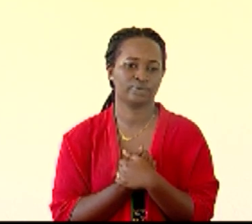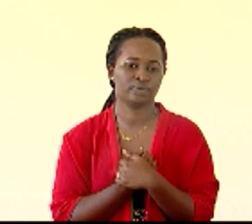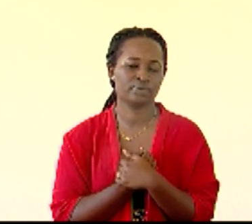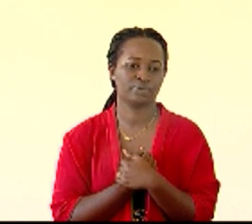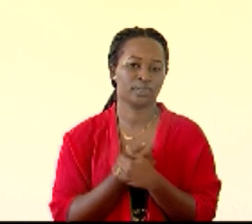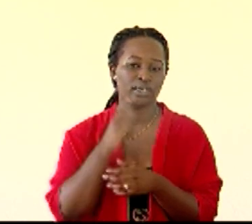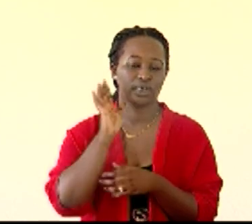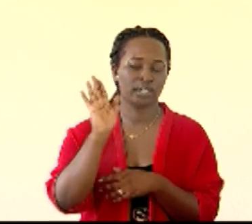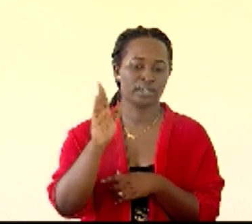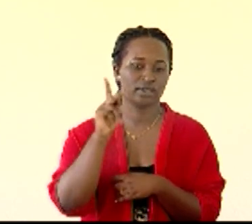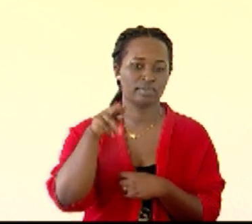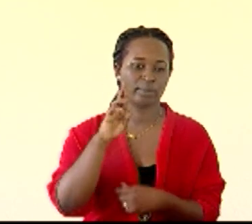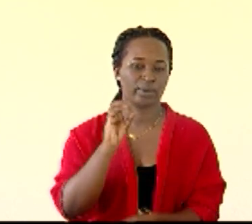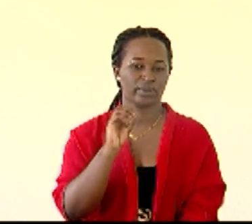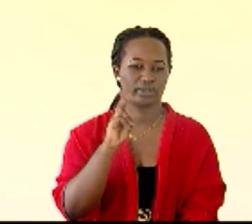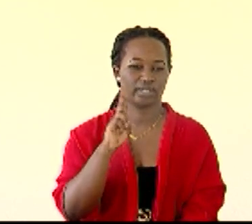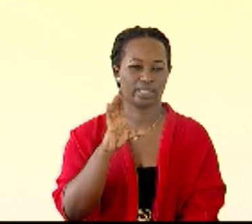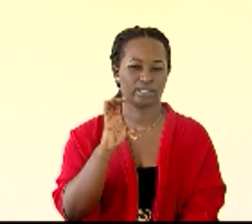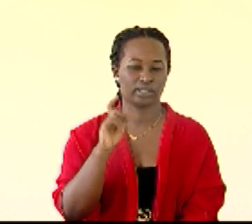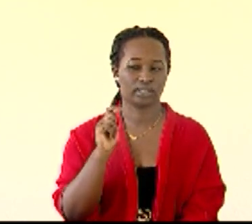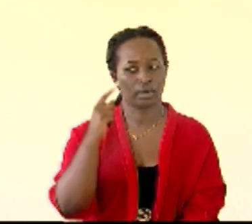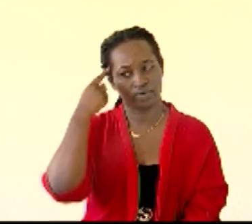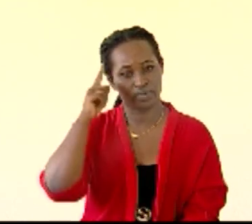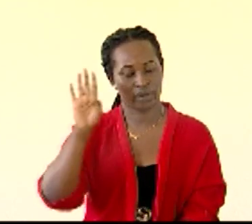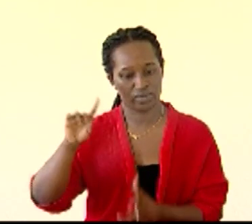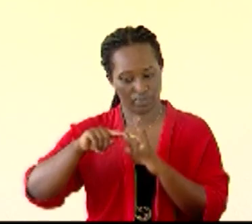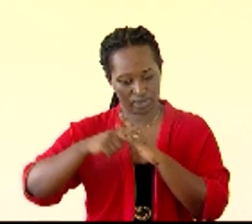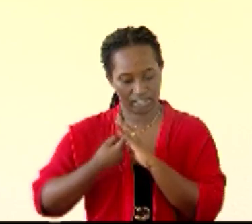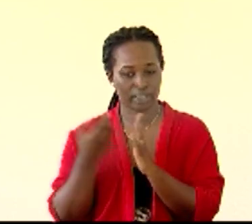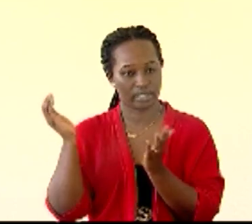Its products for it to restart again are here.